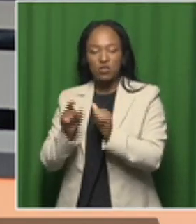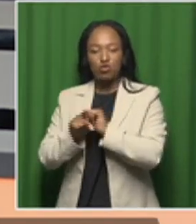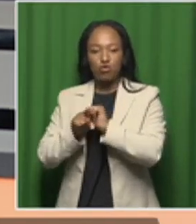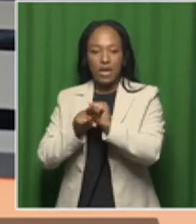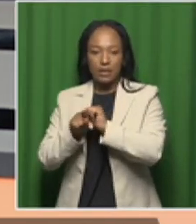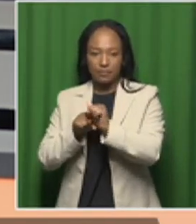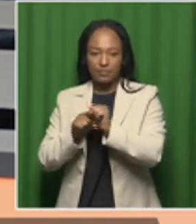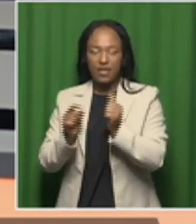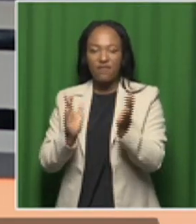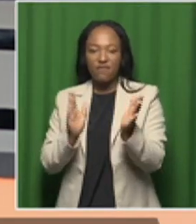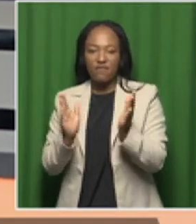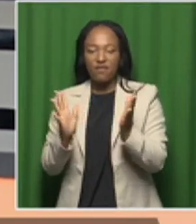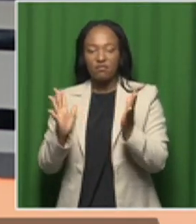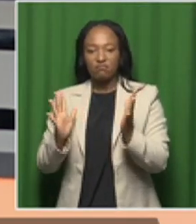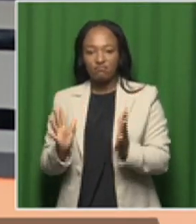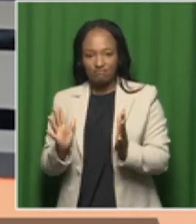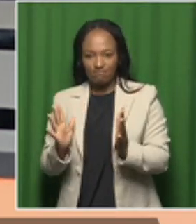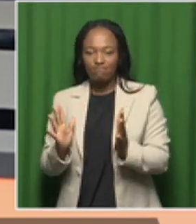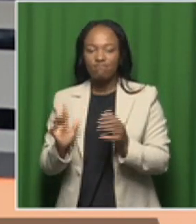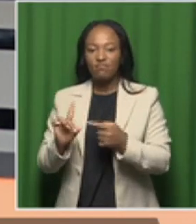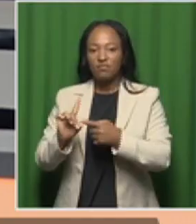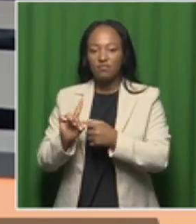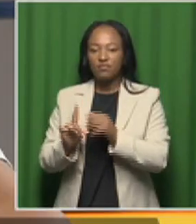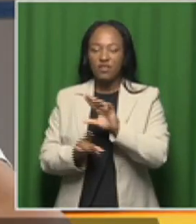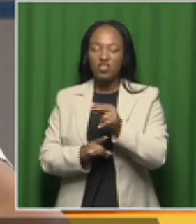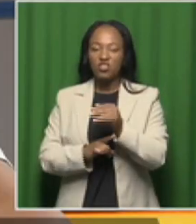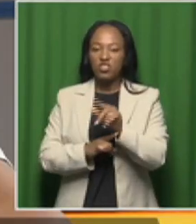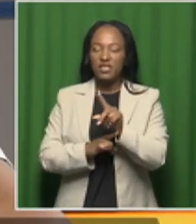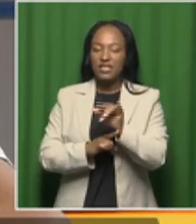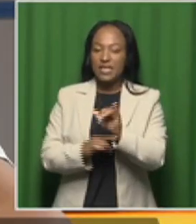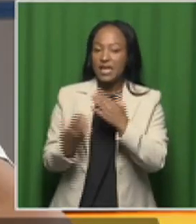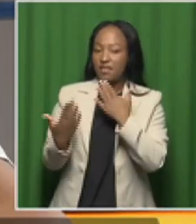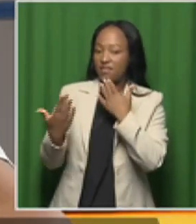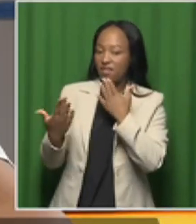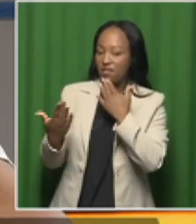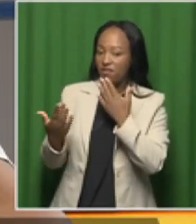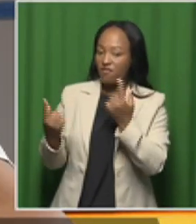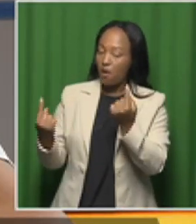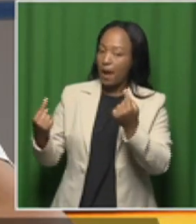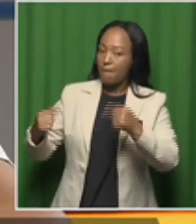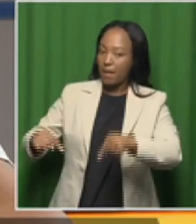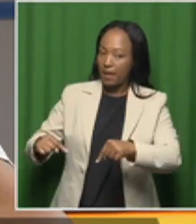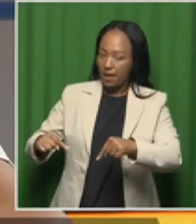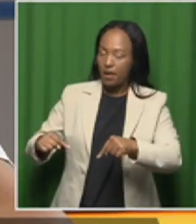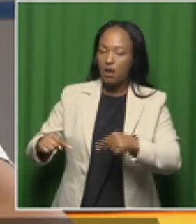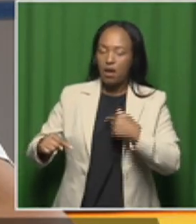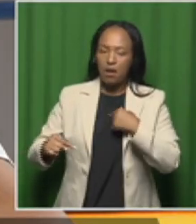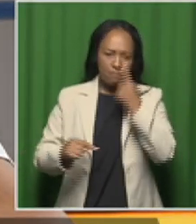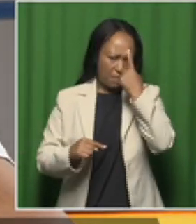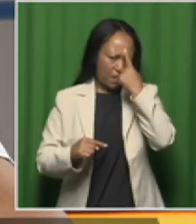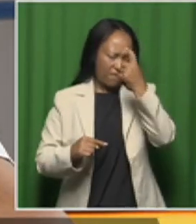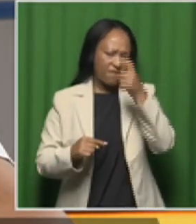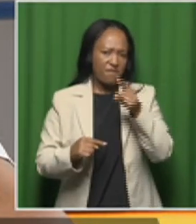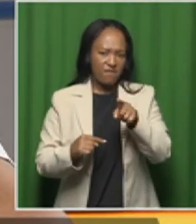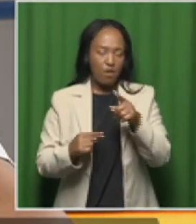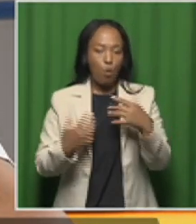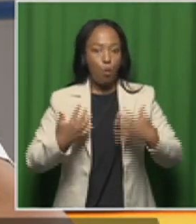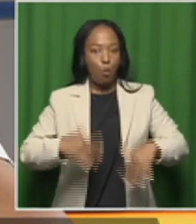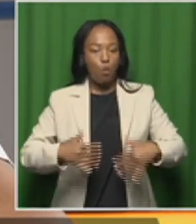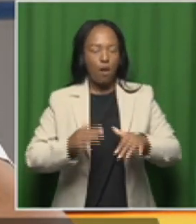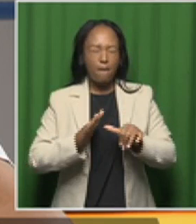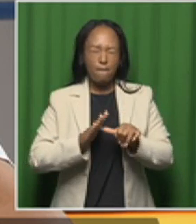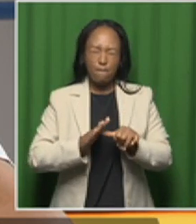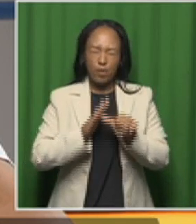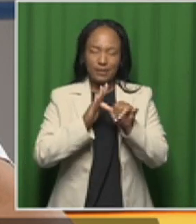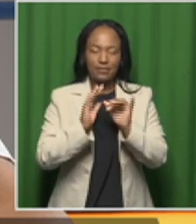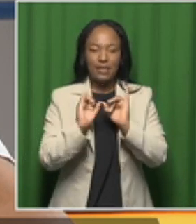Facilitator and Assessor, Andries Chidi. Andries, thank you very, very much for coming in for what I believe is possibly one of the most important interviews